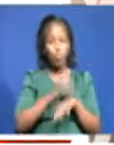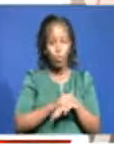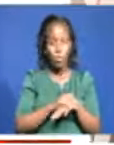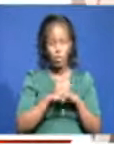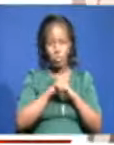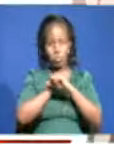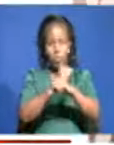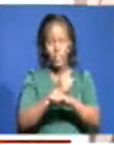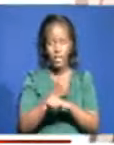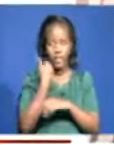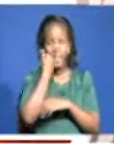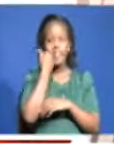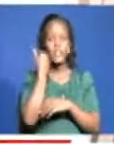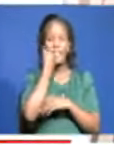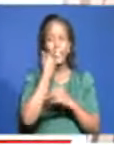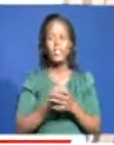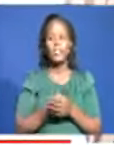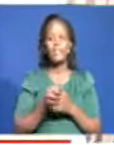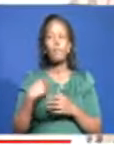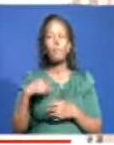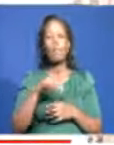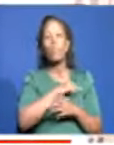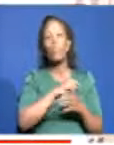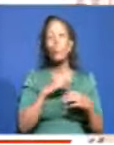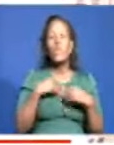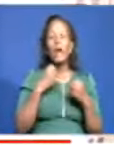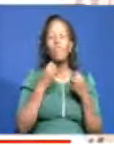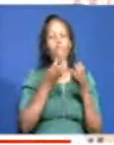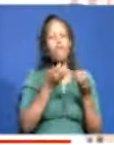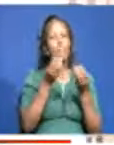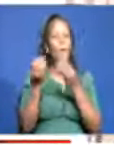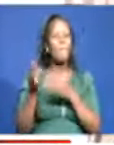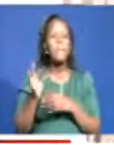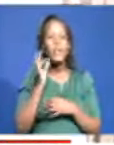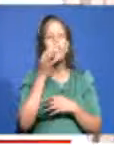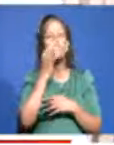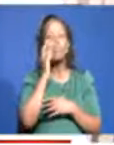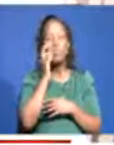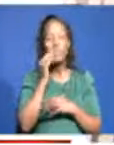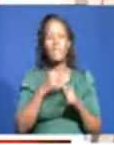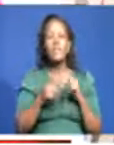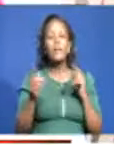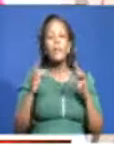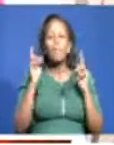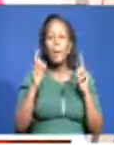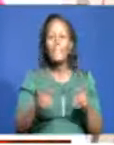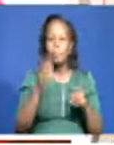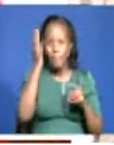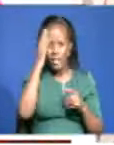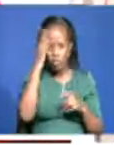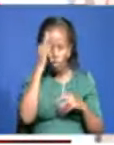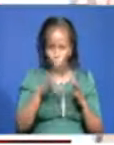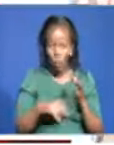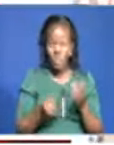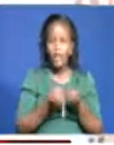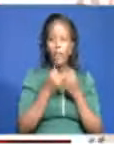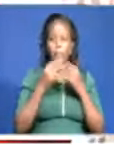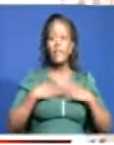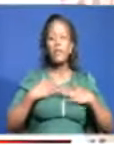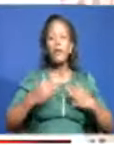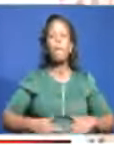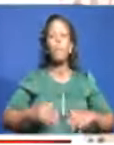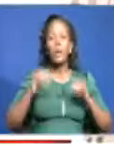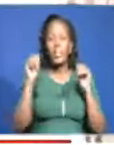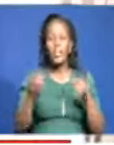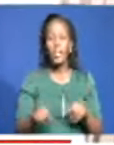processed foods are here with us, but we need to know that what they are and what they can do to our bodies as compared to the